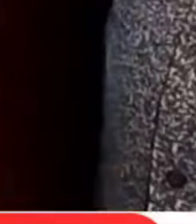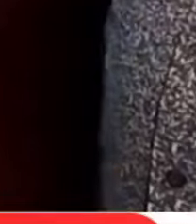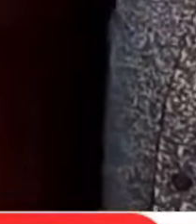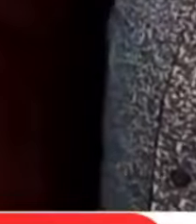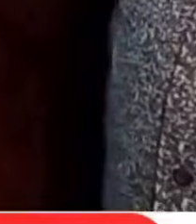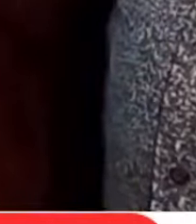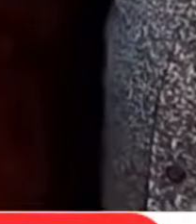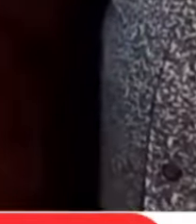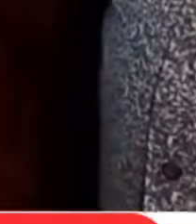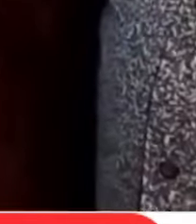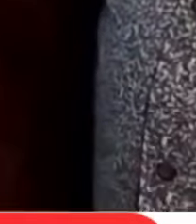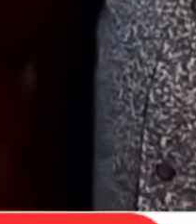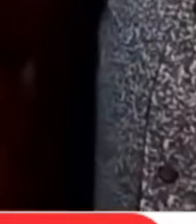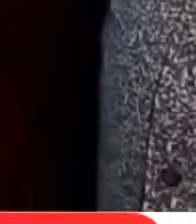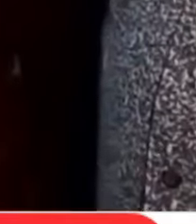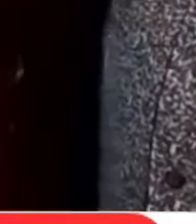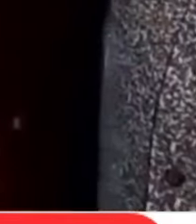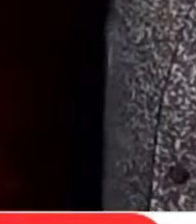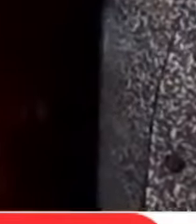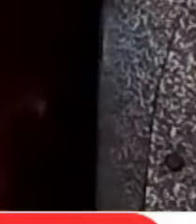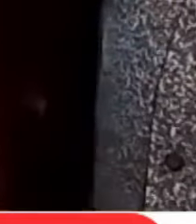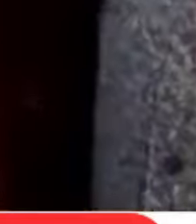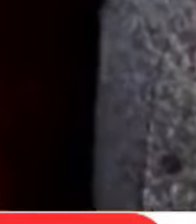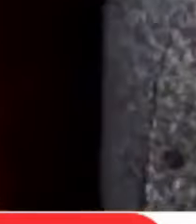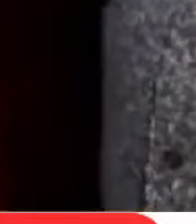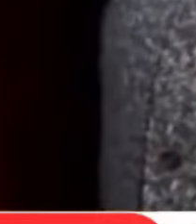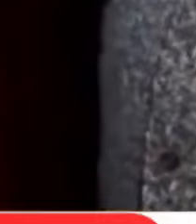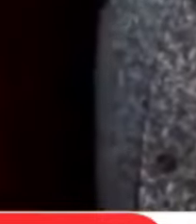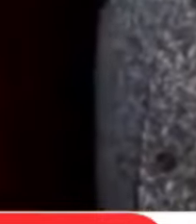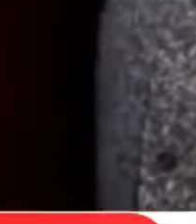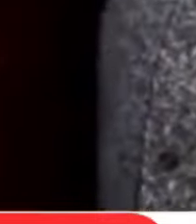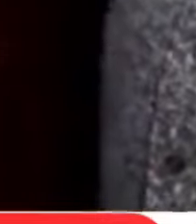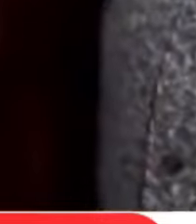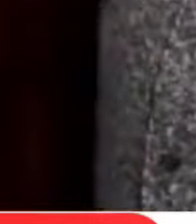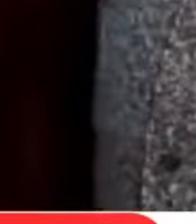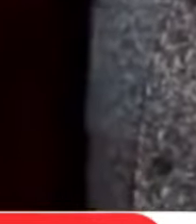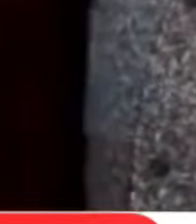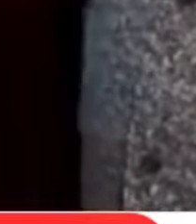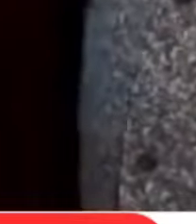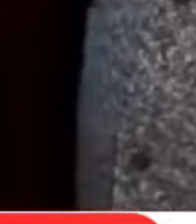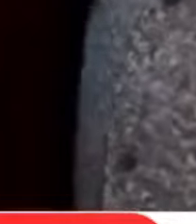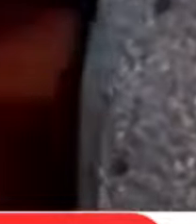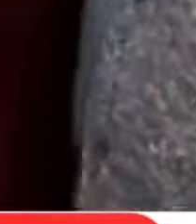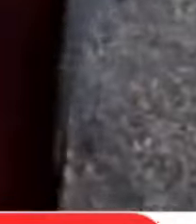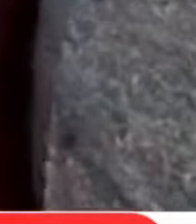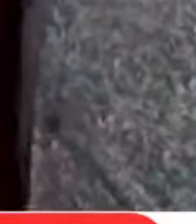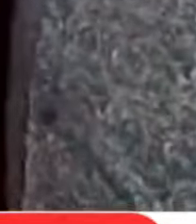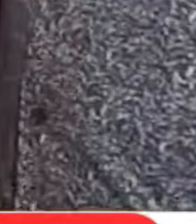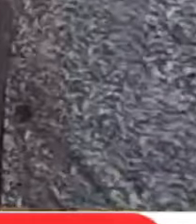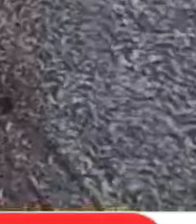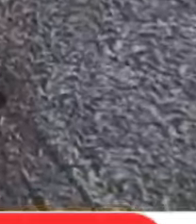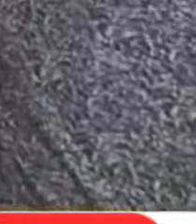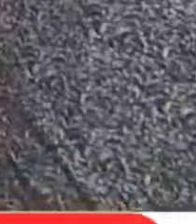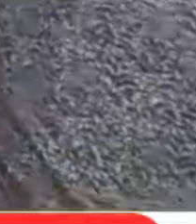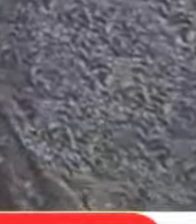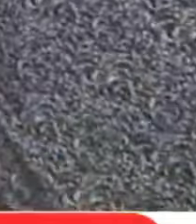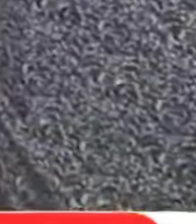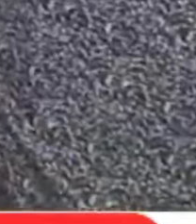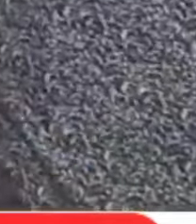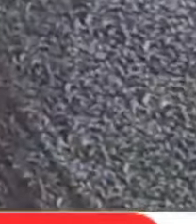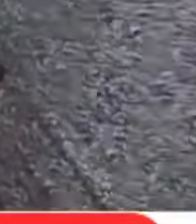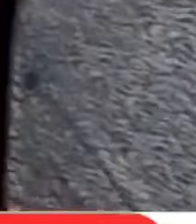who have died. So what we don't understand is how that big trailer used this road. We are yet